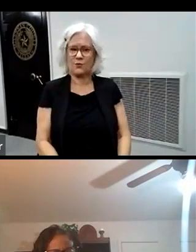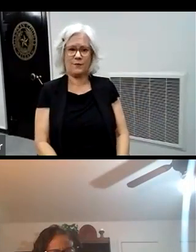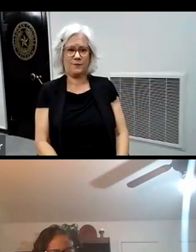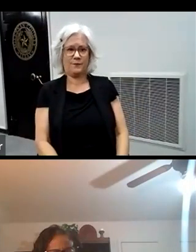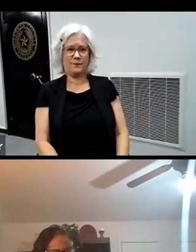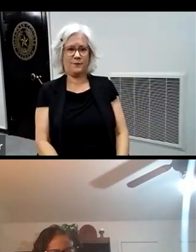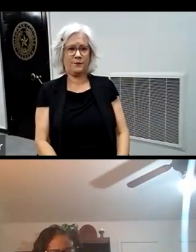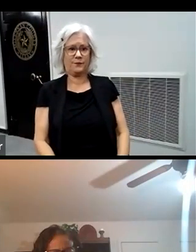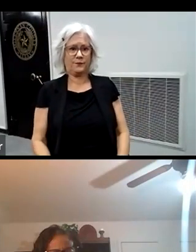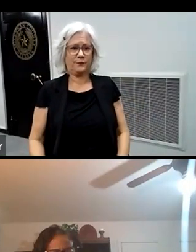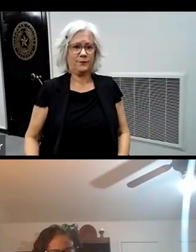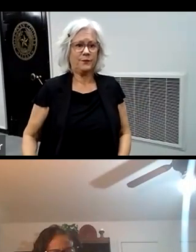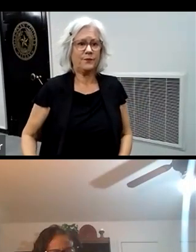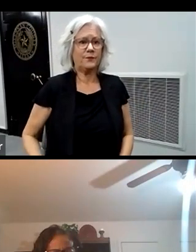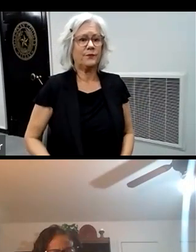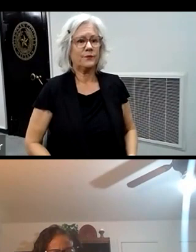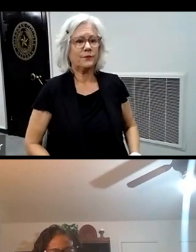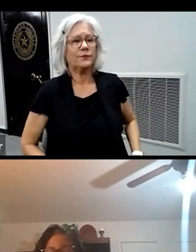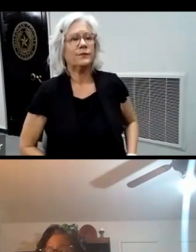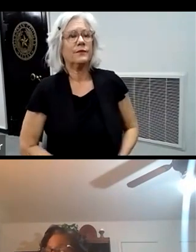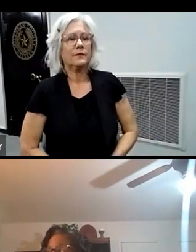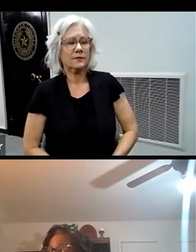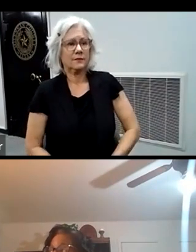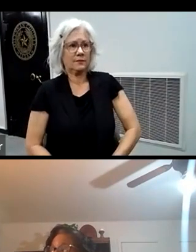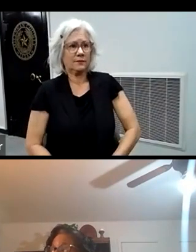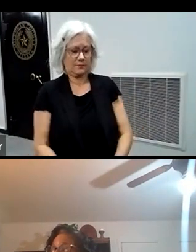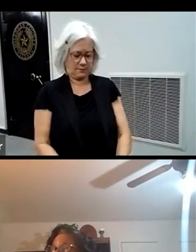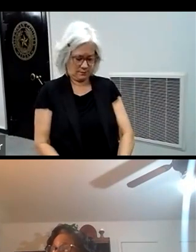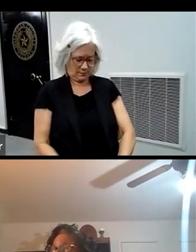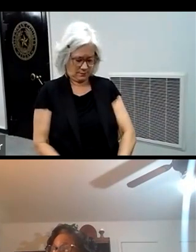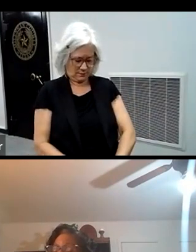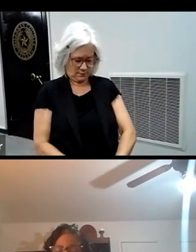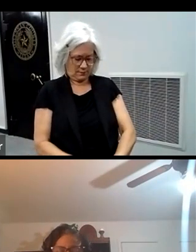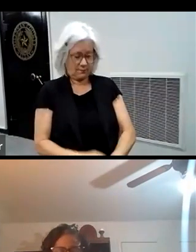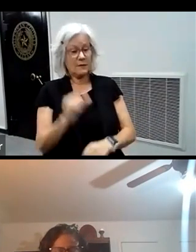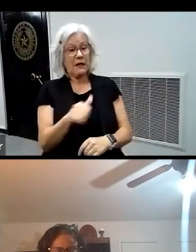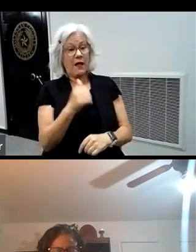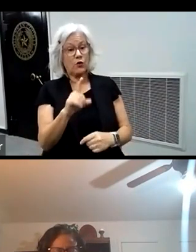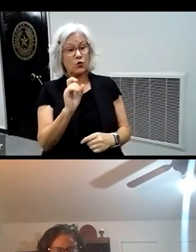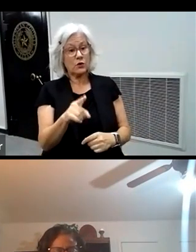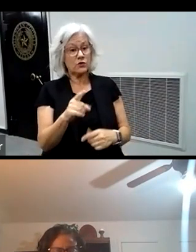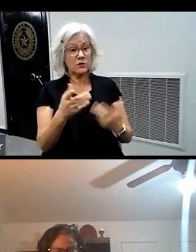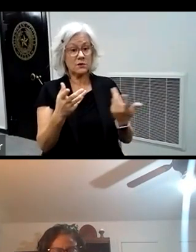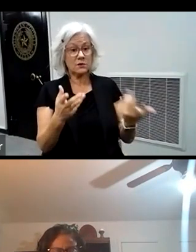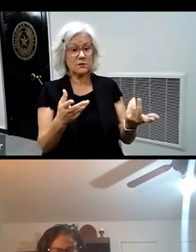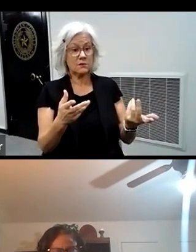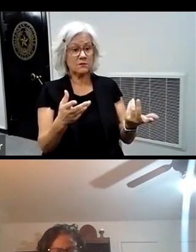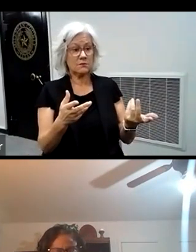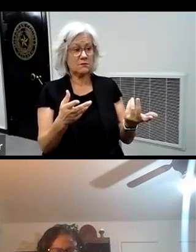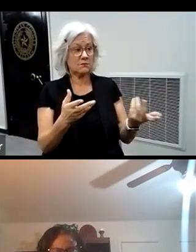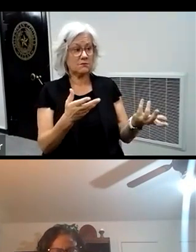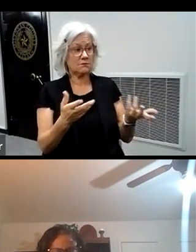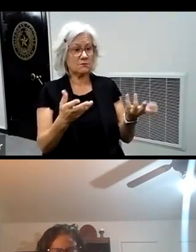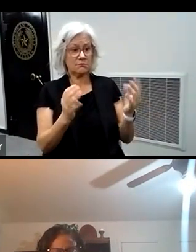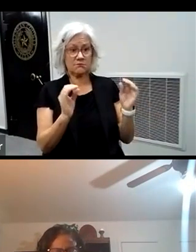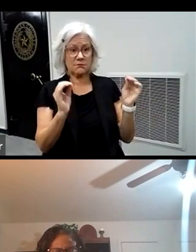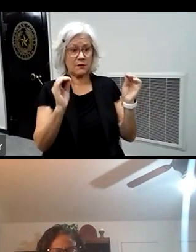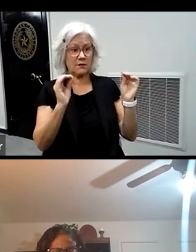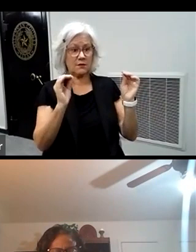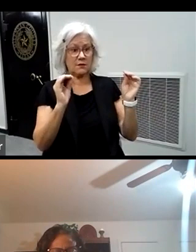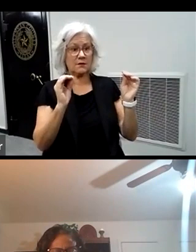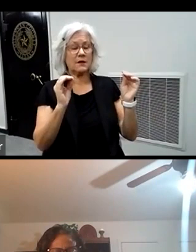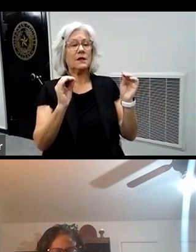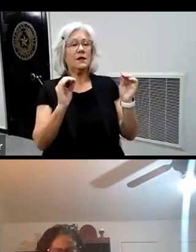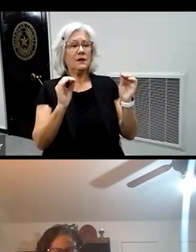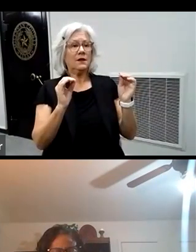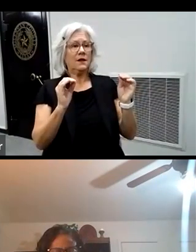Okay. Any other questions on for TJ or any of those guys on that group? And as